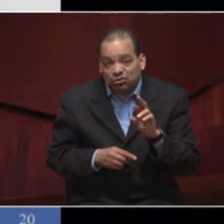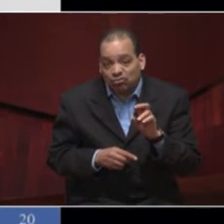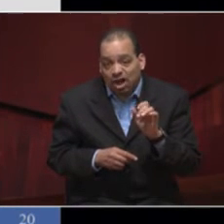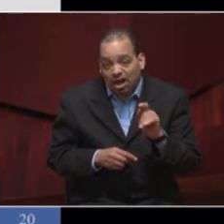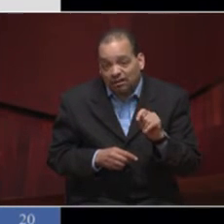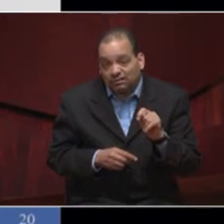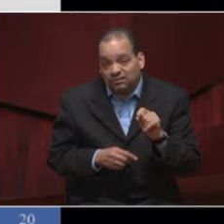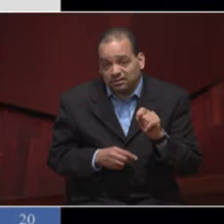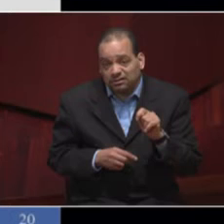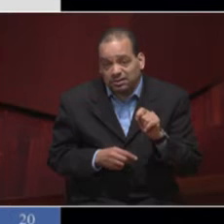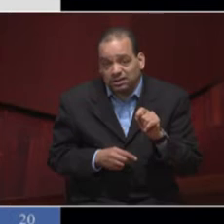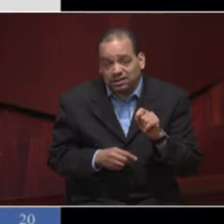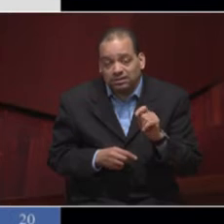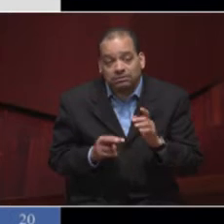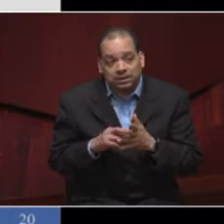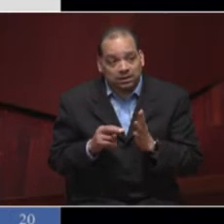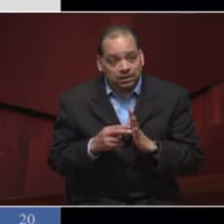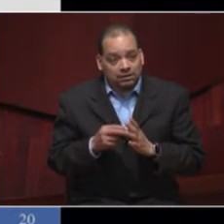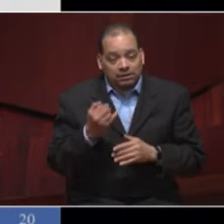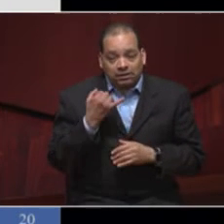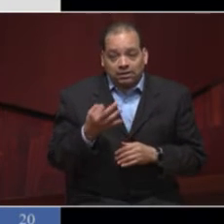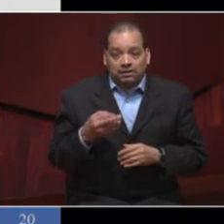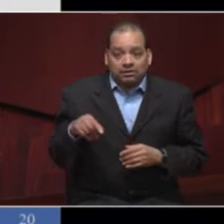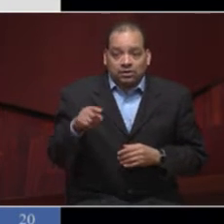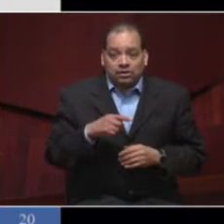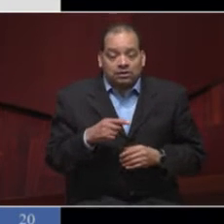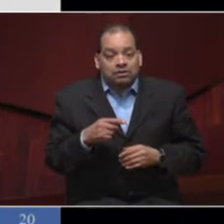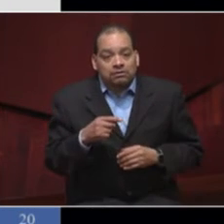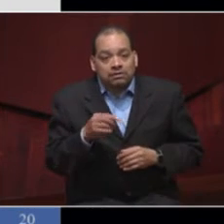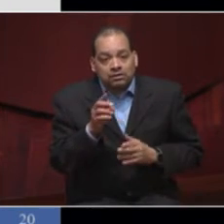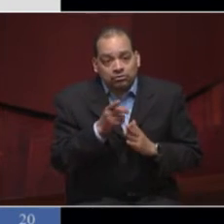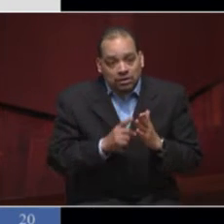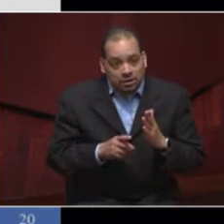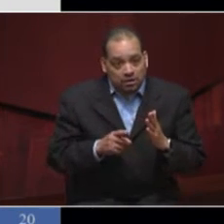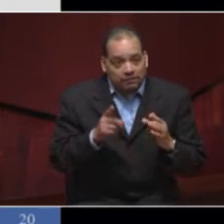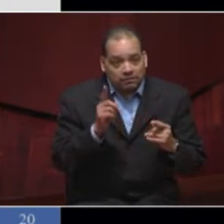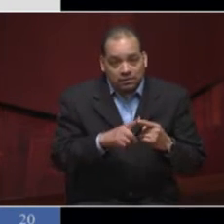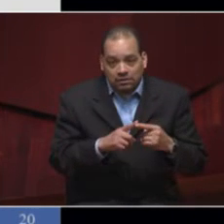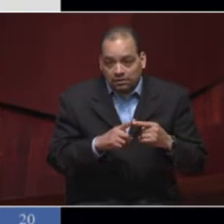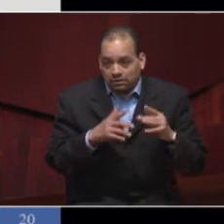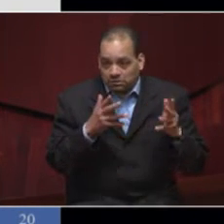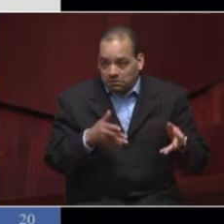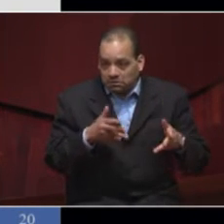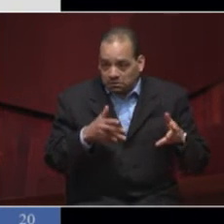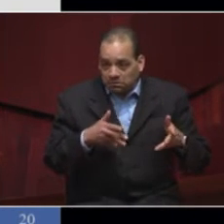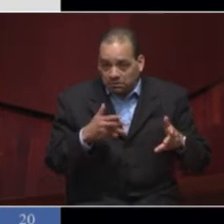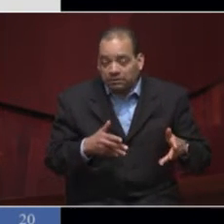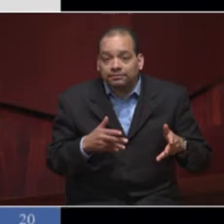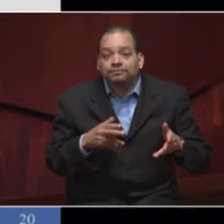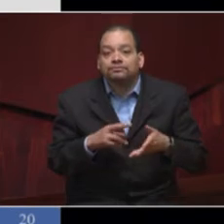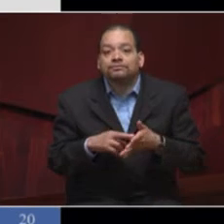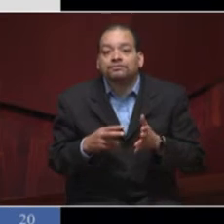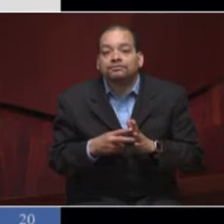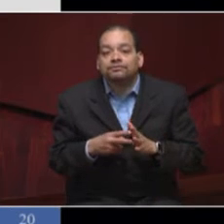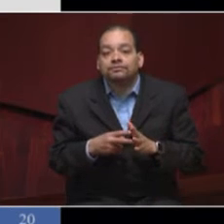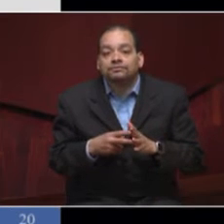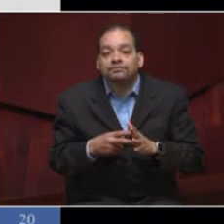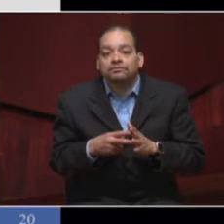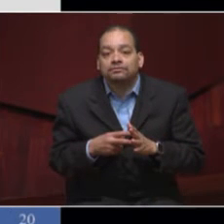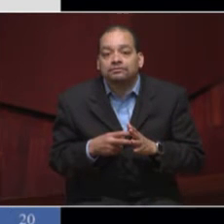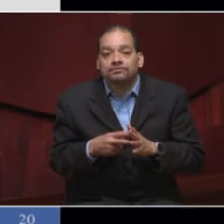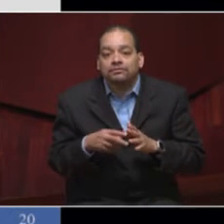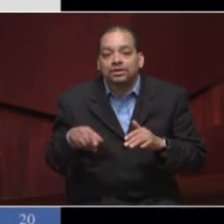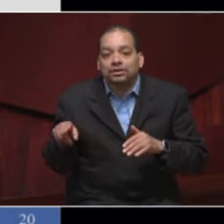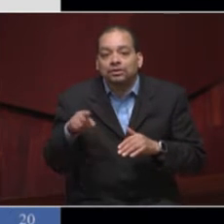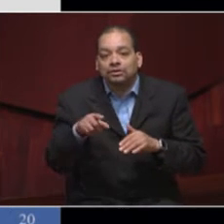If you haven't, of course, acted on your transfer request, if you have not reviewed them and proposed them to NARA, you are still paying